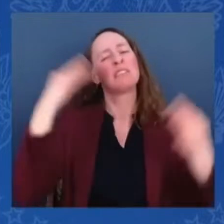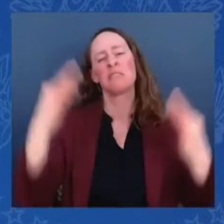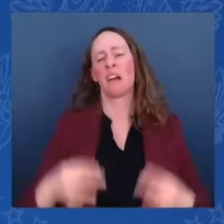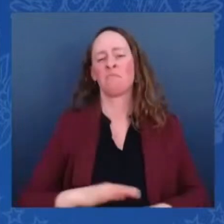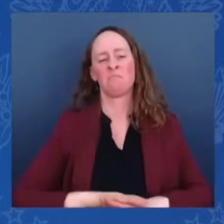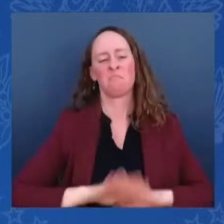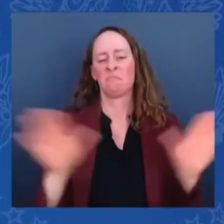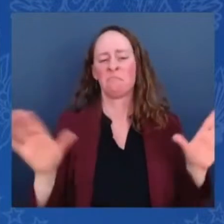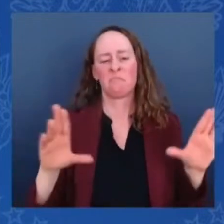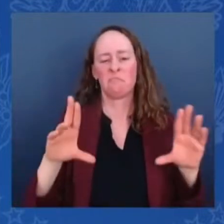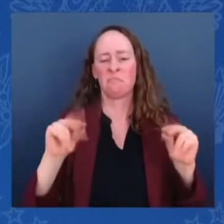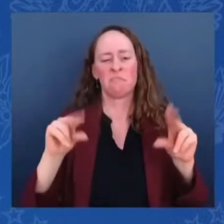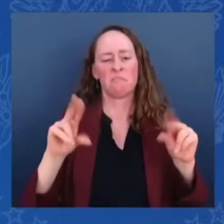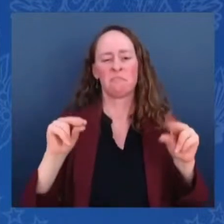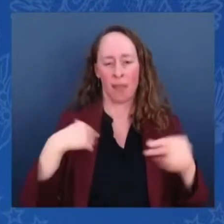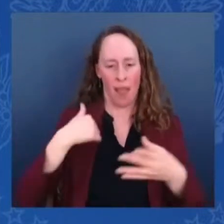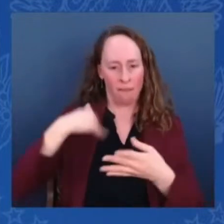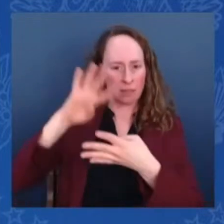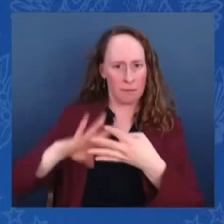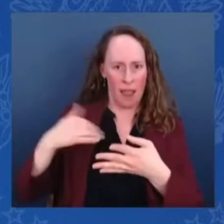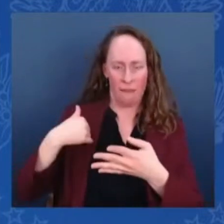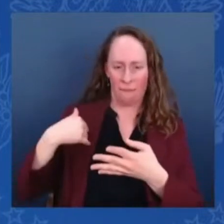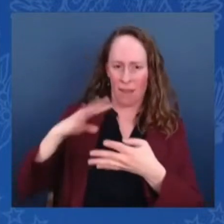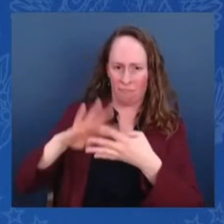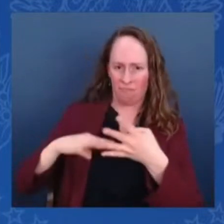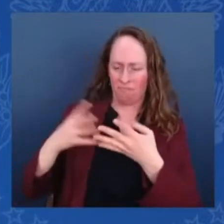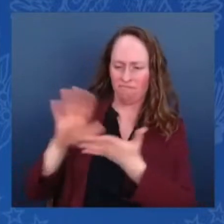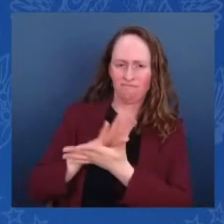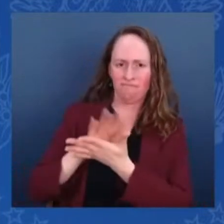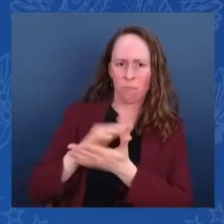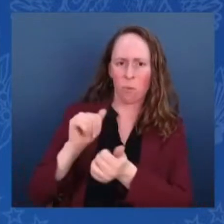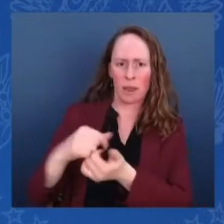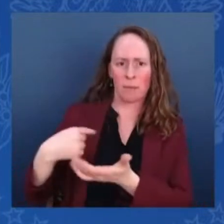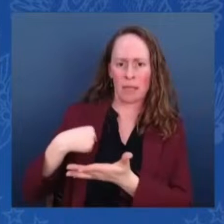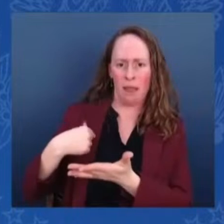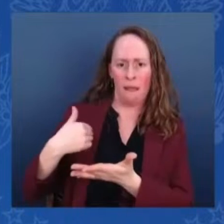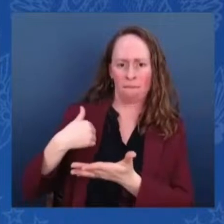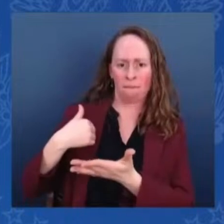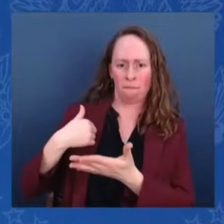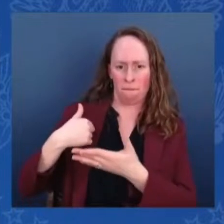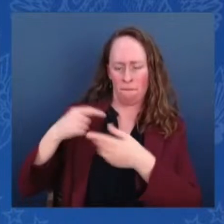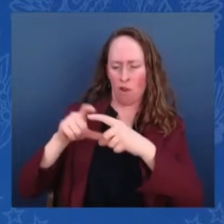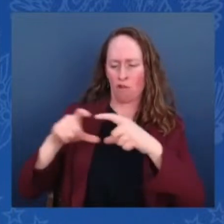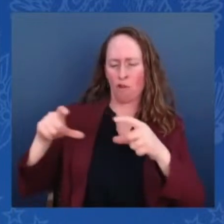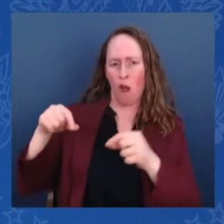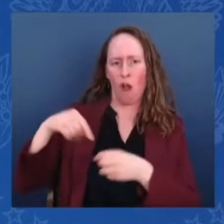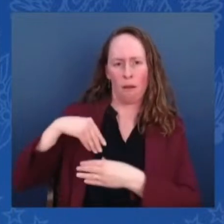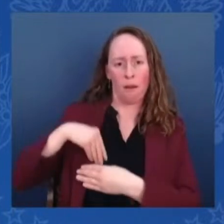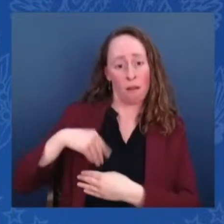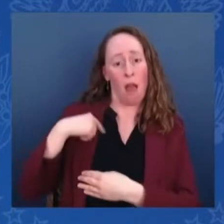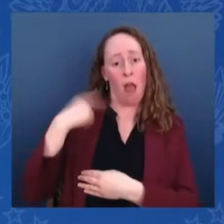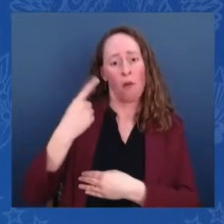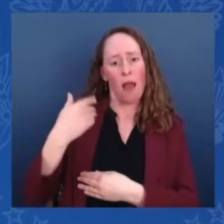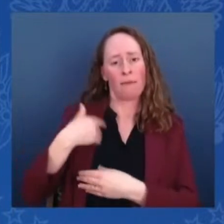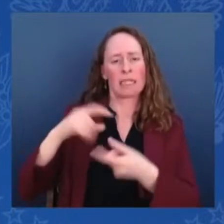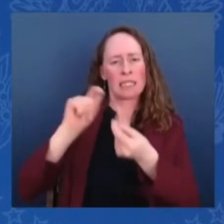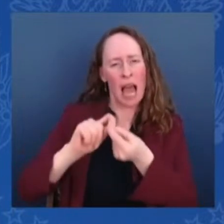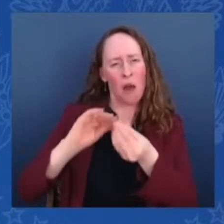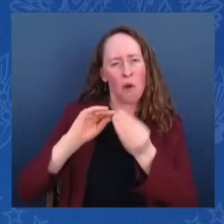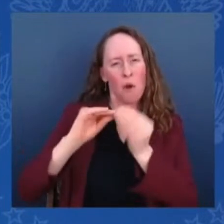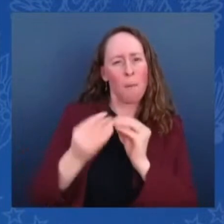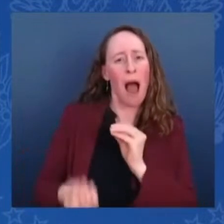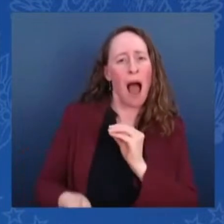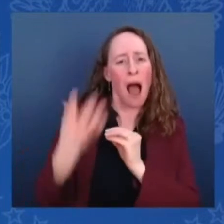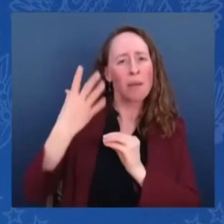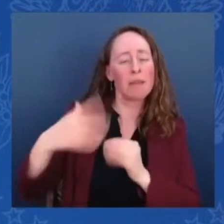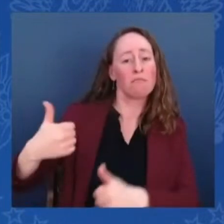I don't have, but I keep on the back of my card the actual number of dead and wounded that occurred in our longest